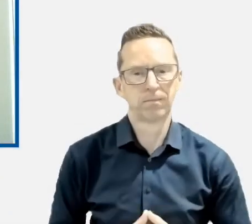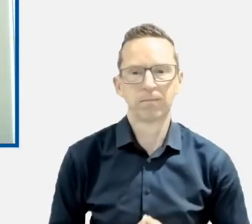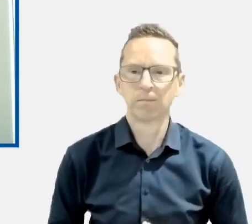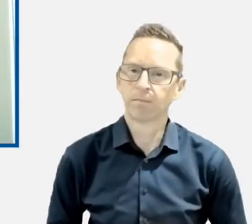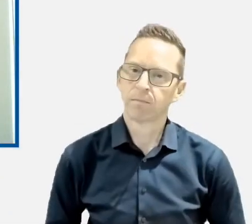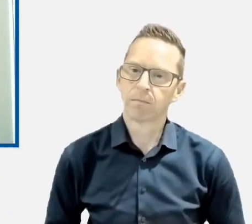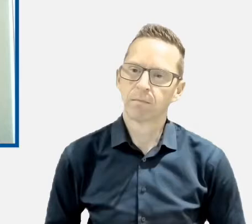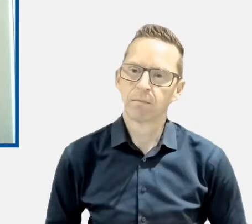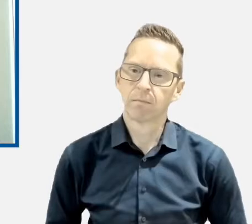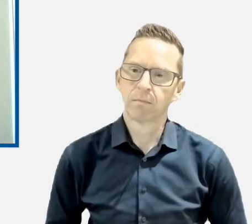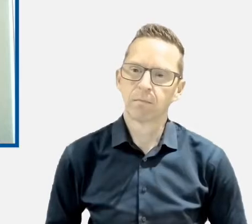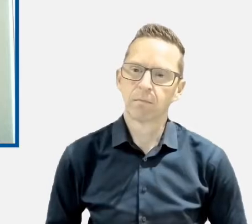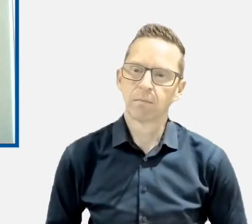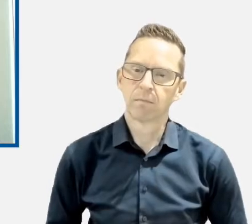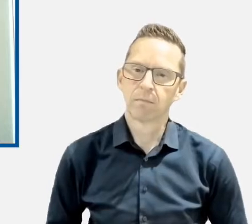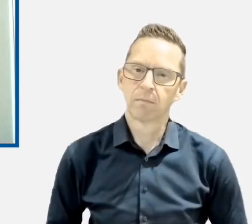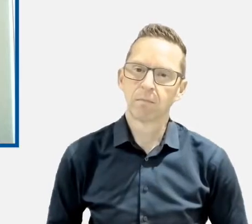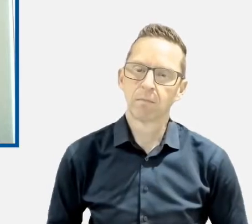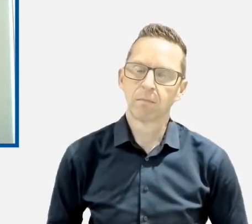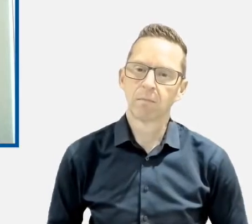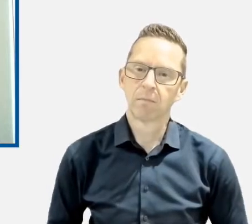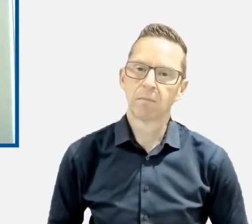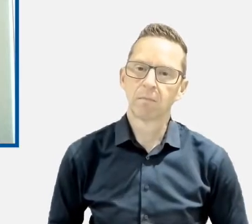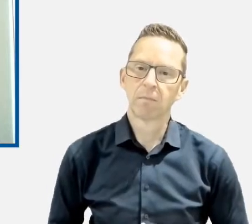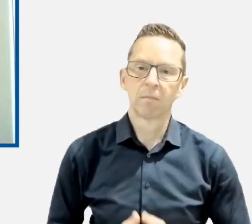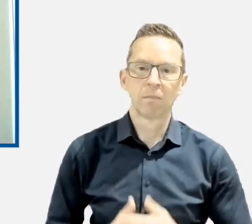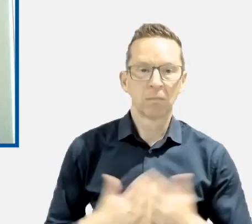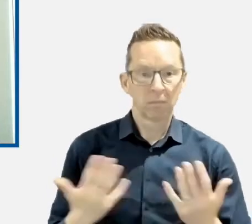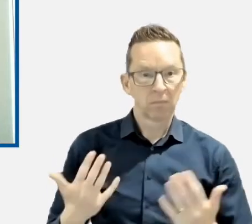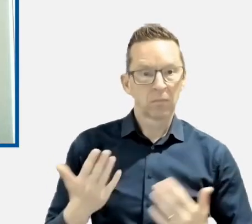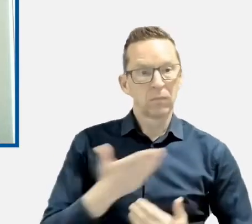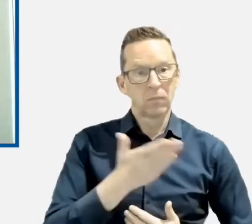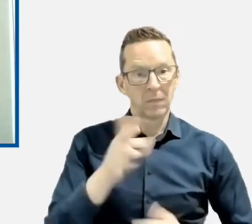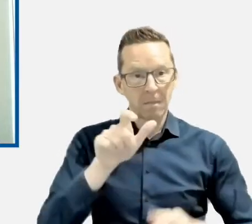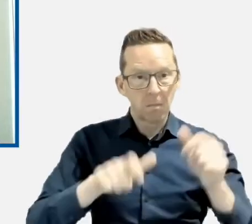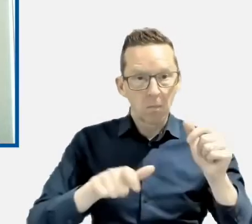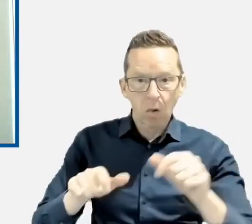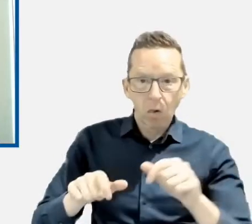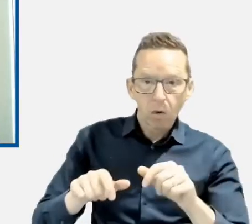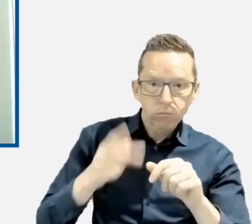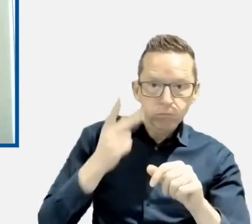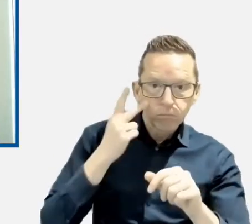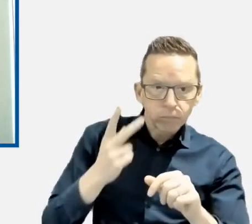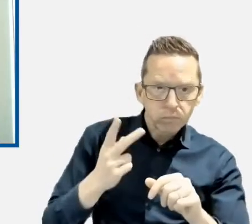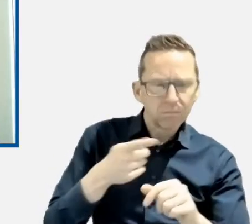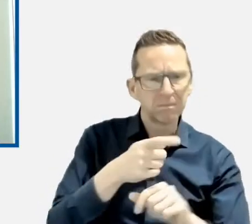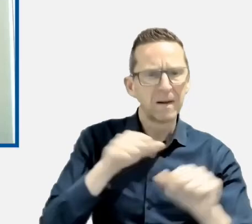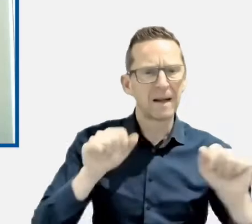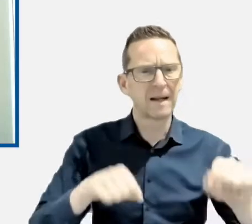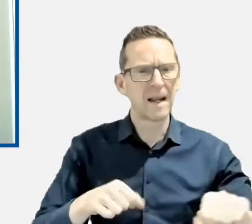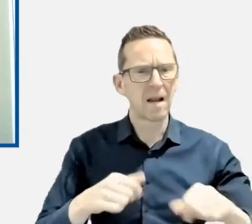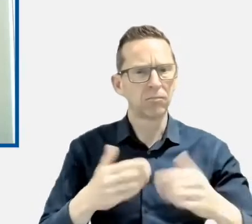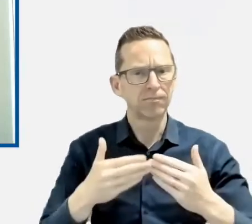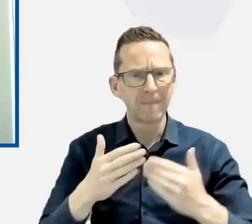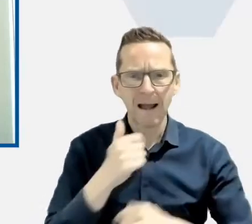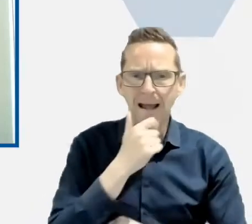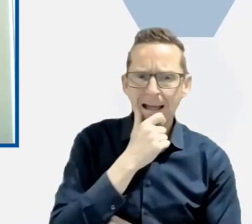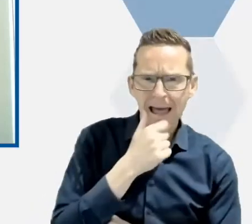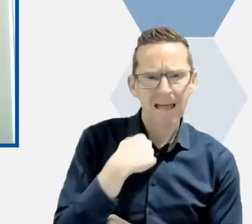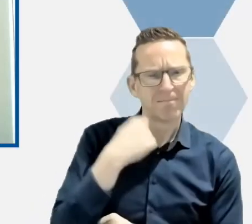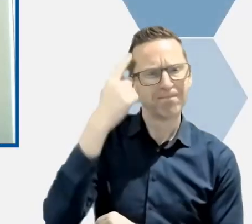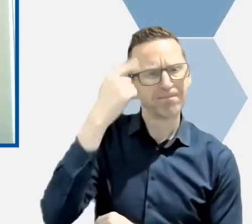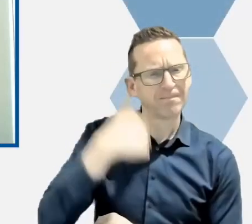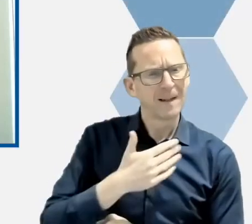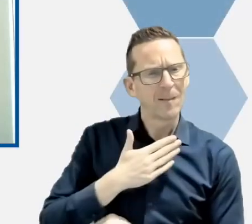any questions, please send them on the chat box, and we'll do the best thing if we can entertain them. So